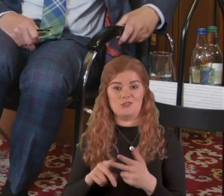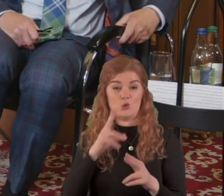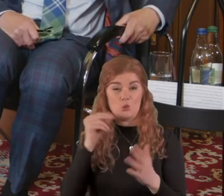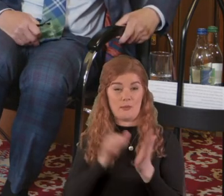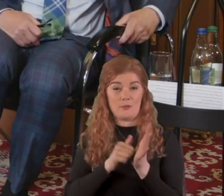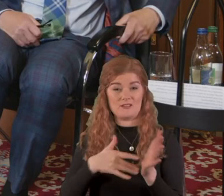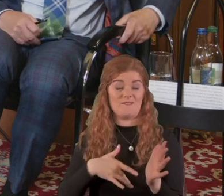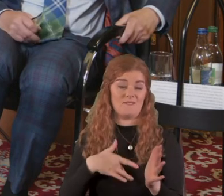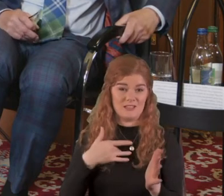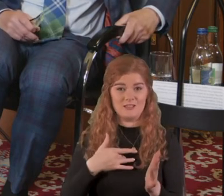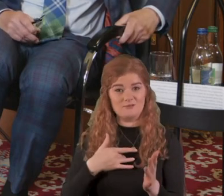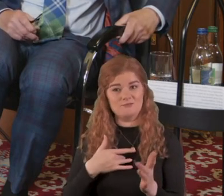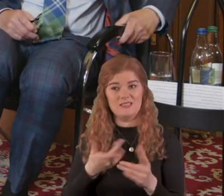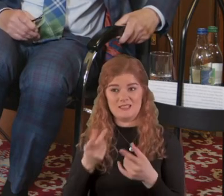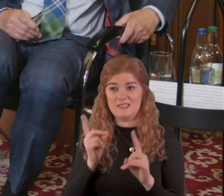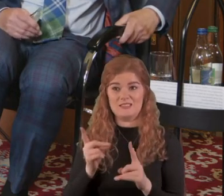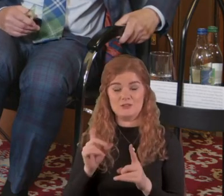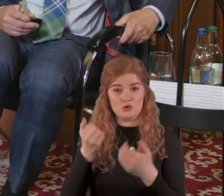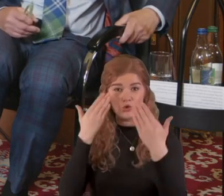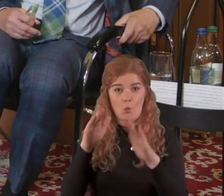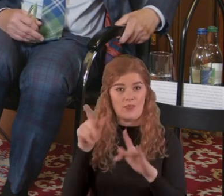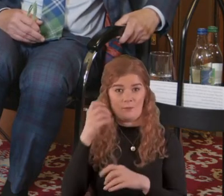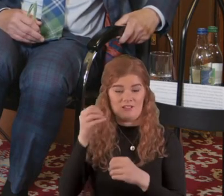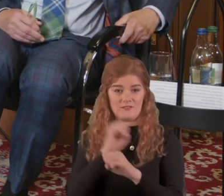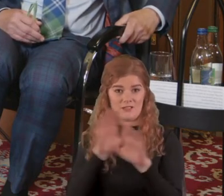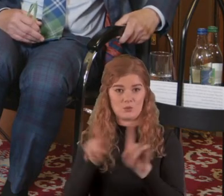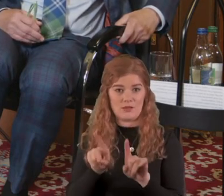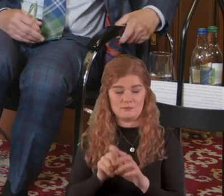extent, tended to reflect that too.